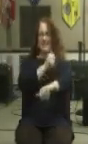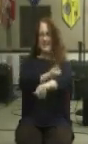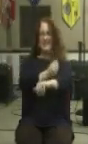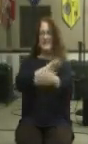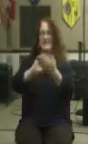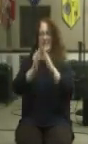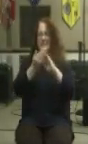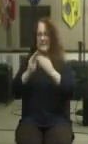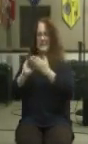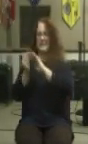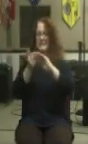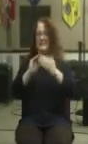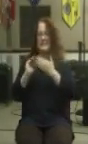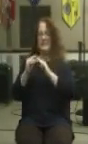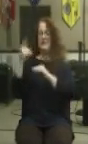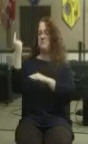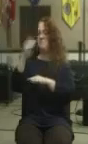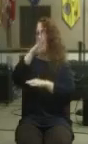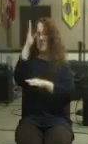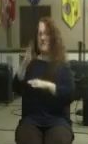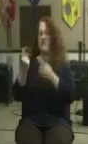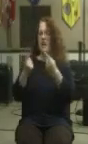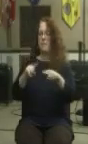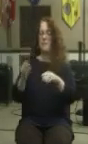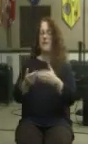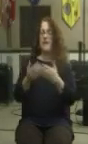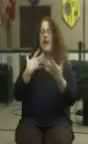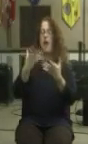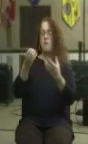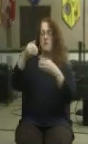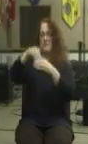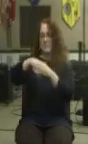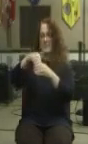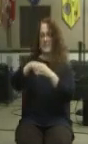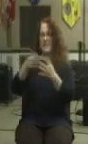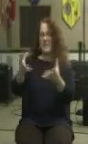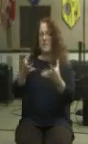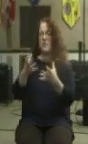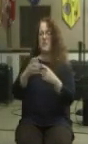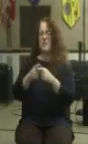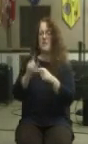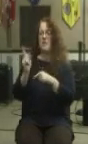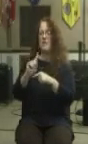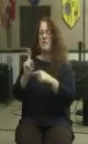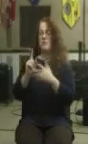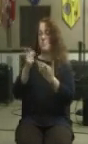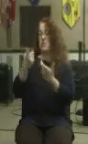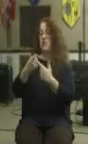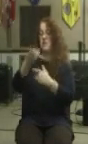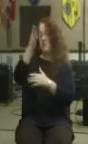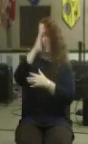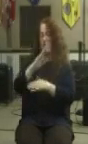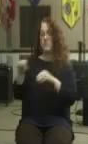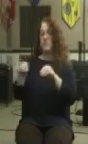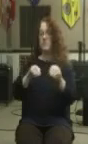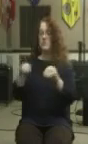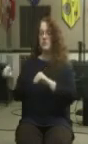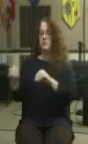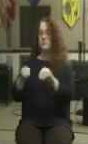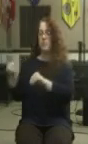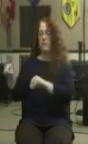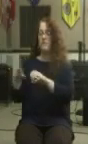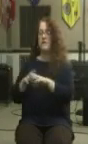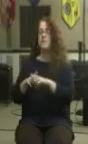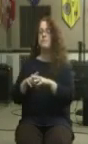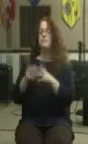like our city have never happened before. I want to see it. I want to be in it. I want to be to where, yeah, this is